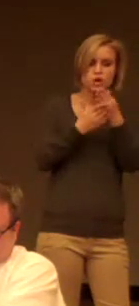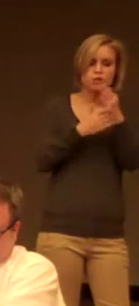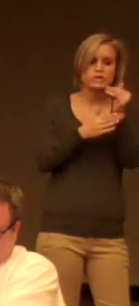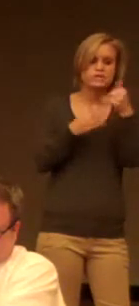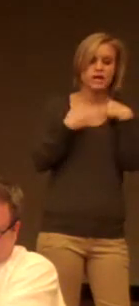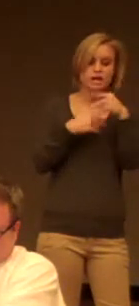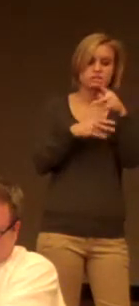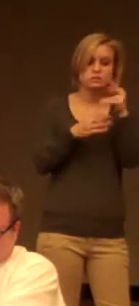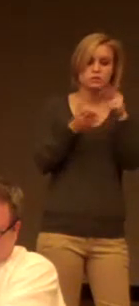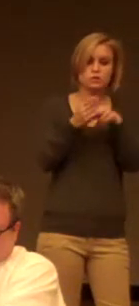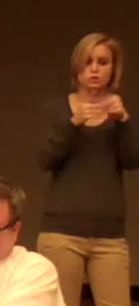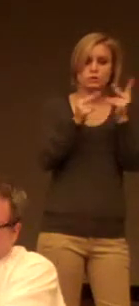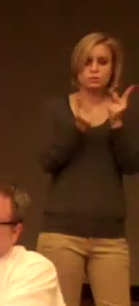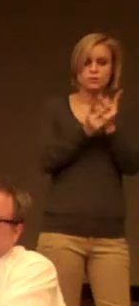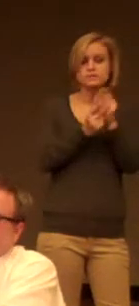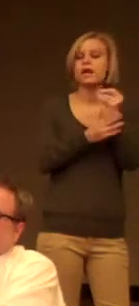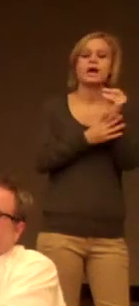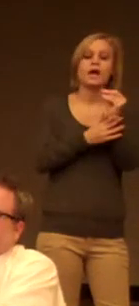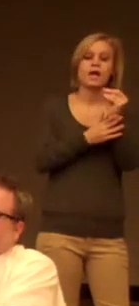part was $5.